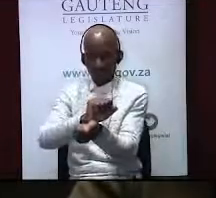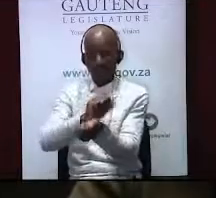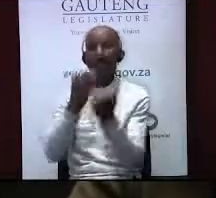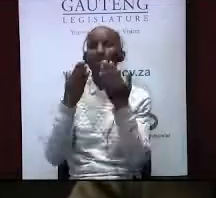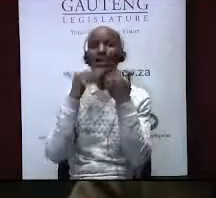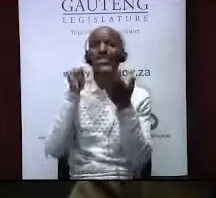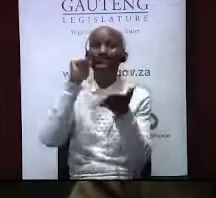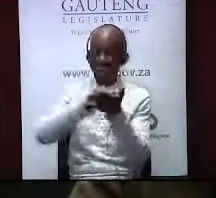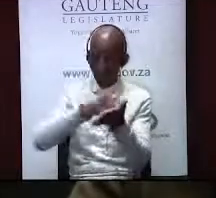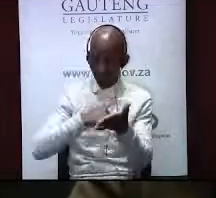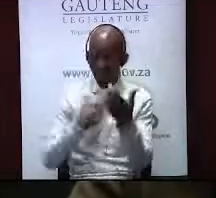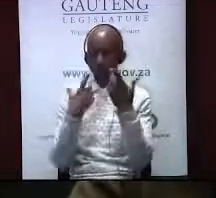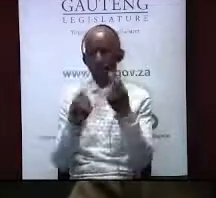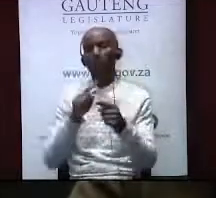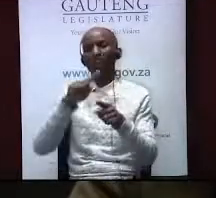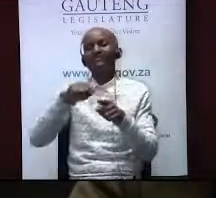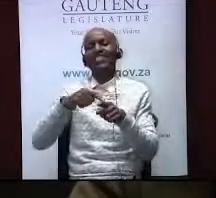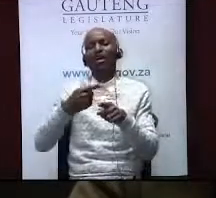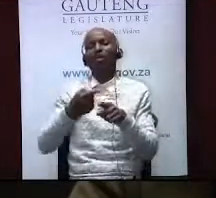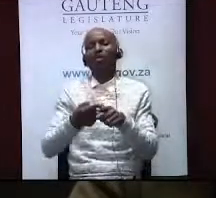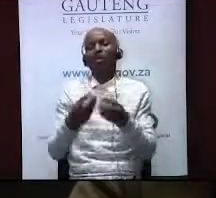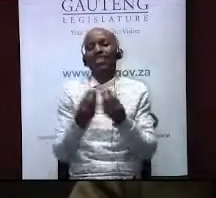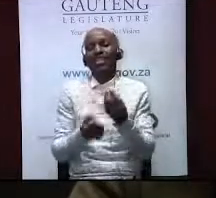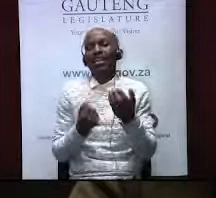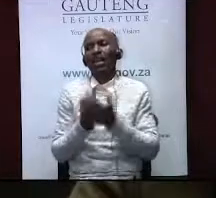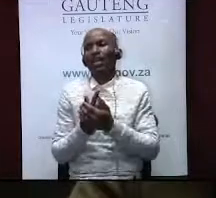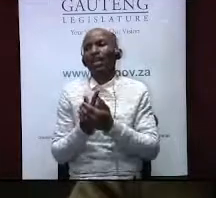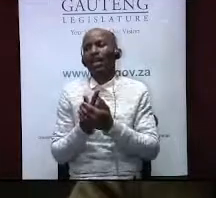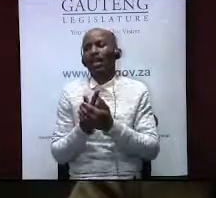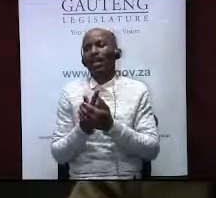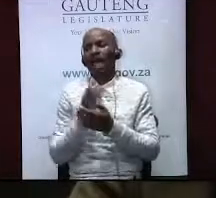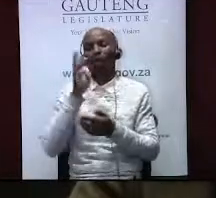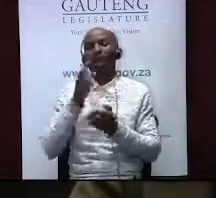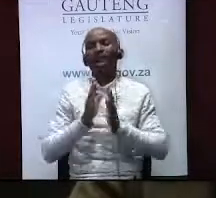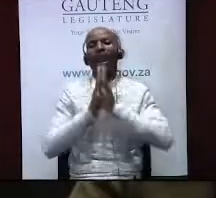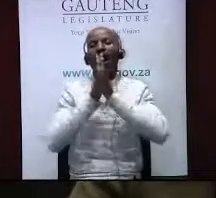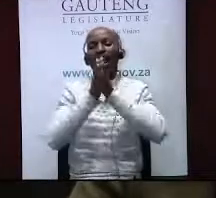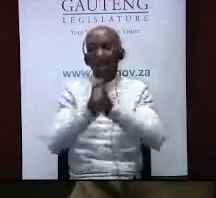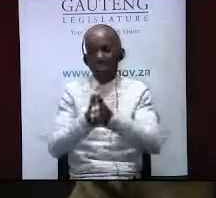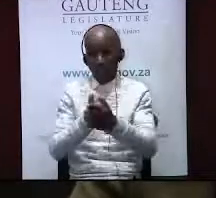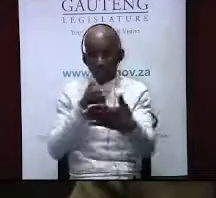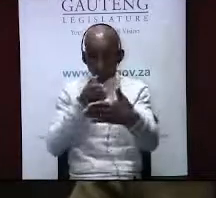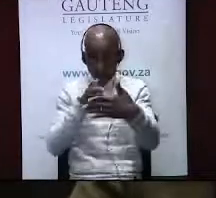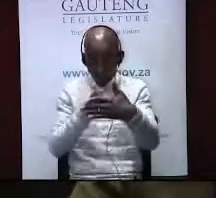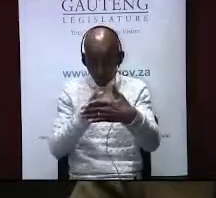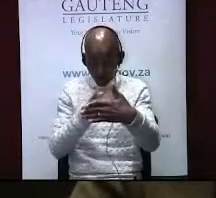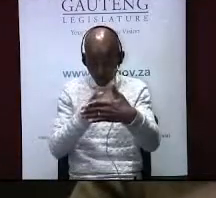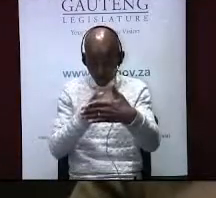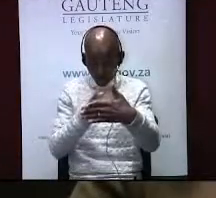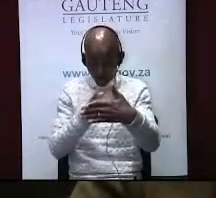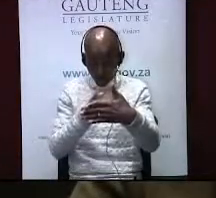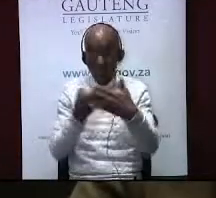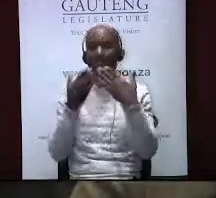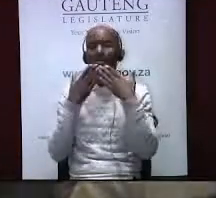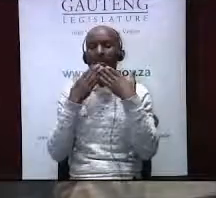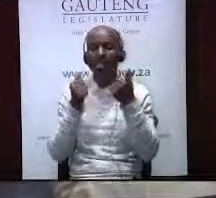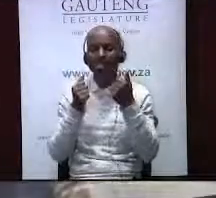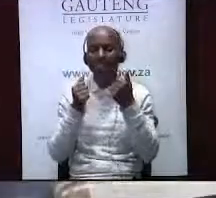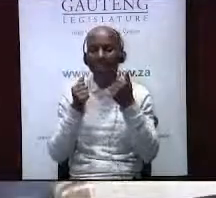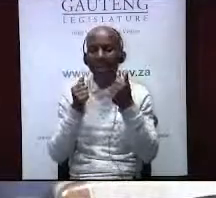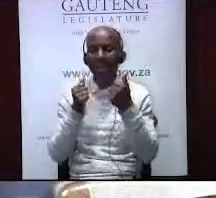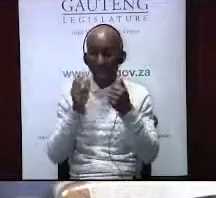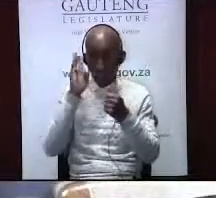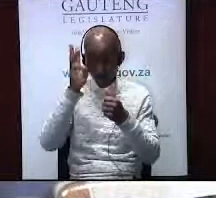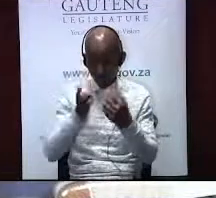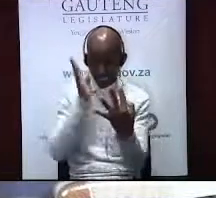Please allow me to do an example of what I said. Sorry, Keto Kopela who stop Mamane. Please, I'm just going